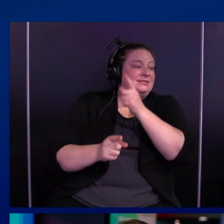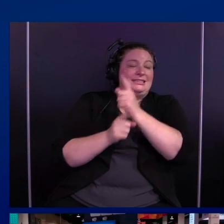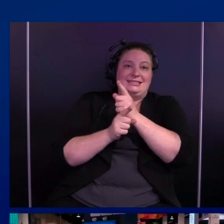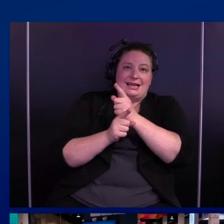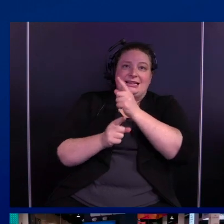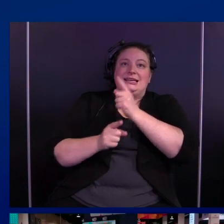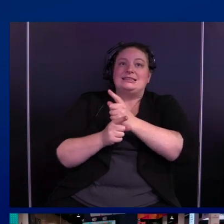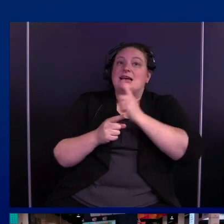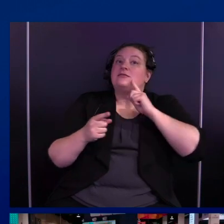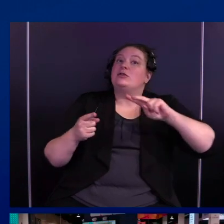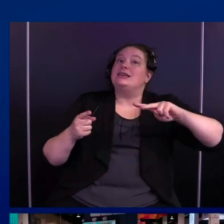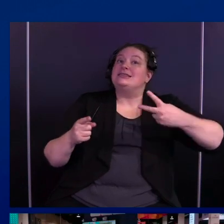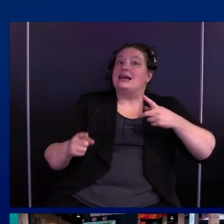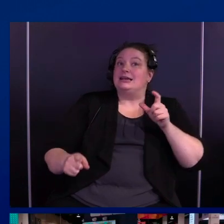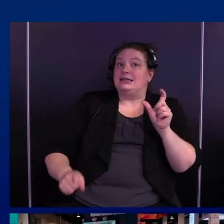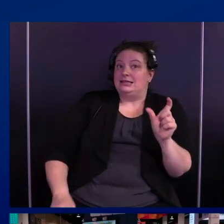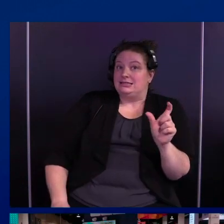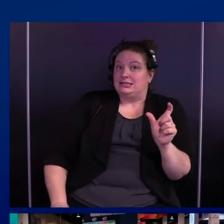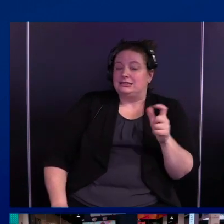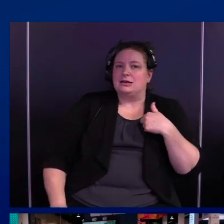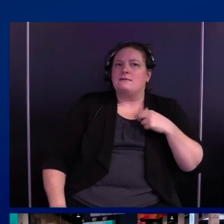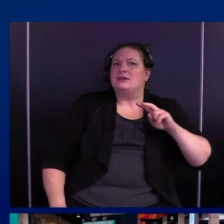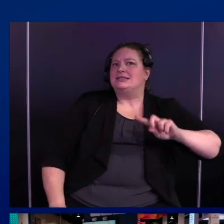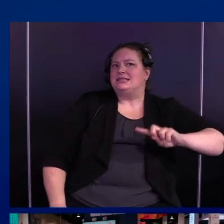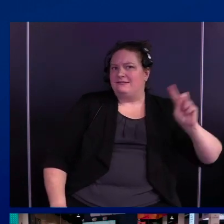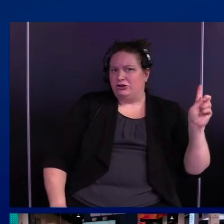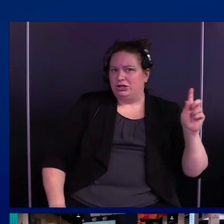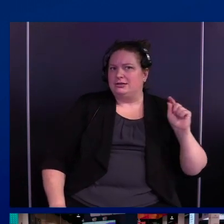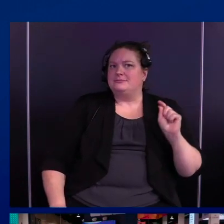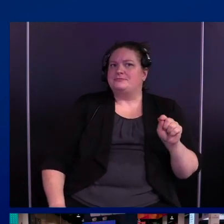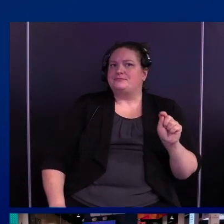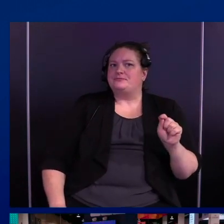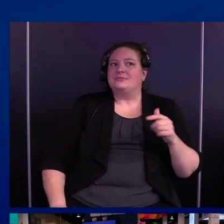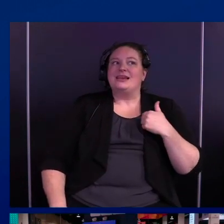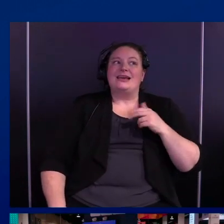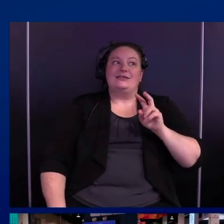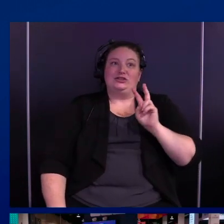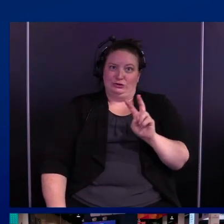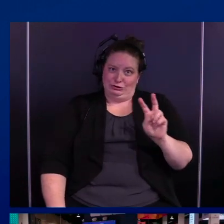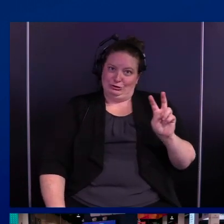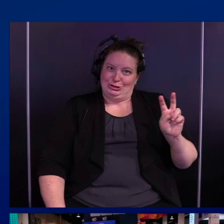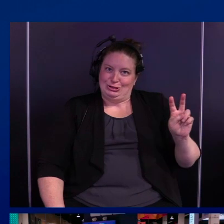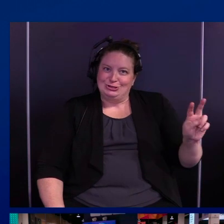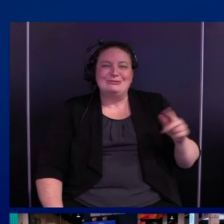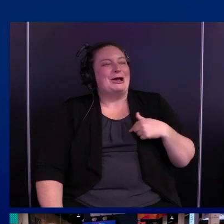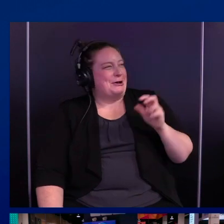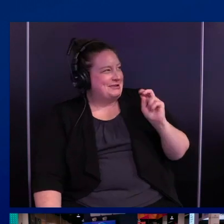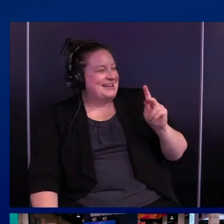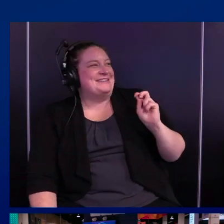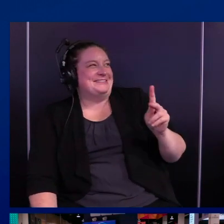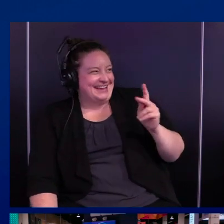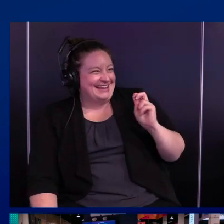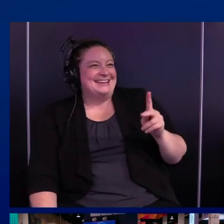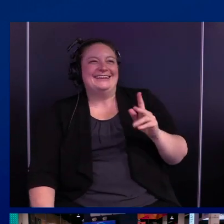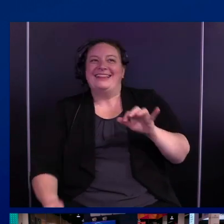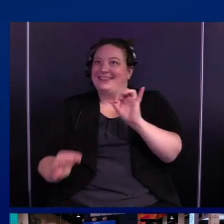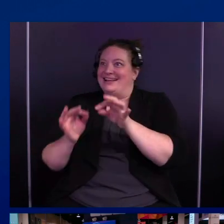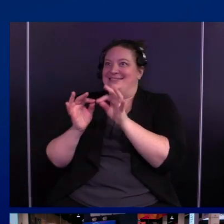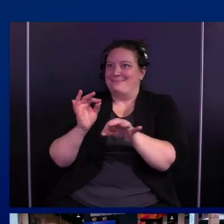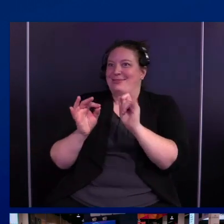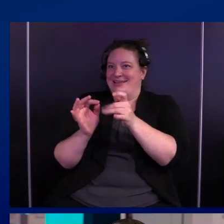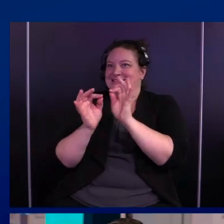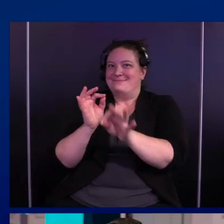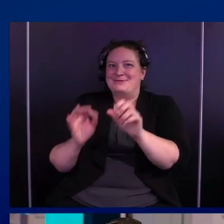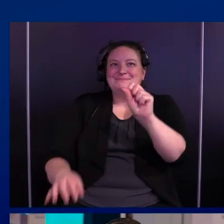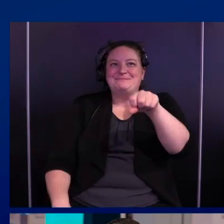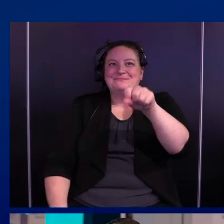second instance, we have a different one. We have 22222. Okay. Yeah, all exactly. Right. Simple as that. So